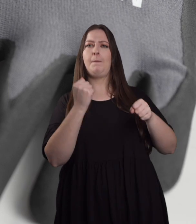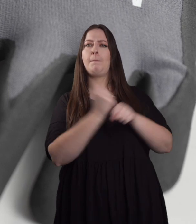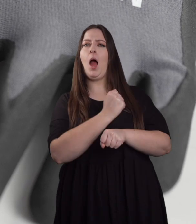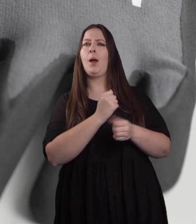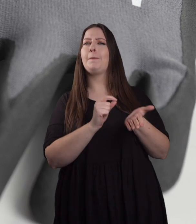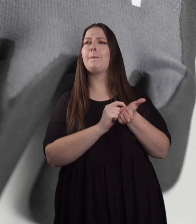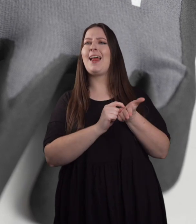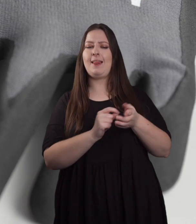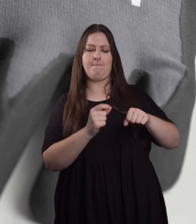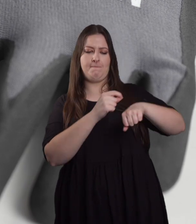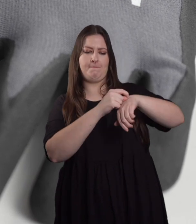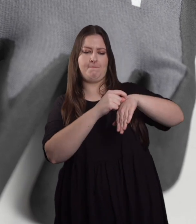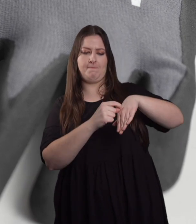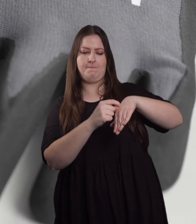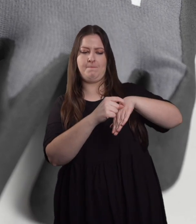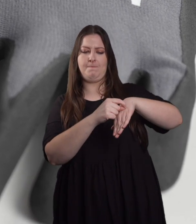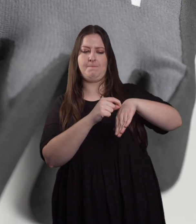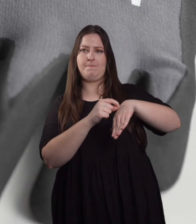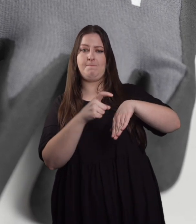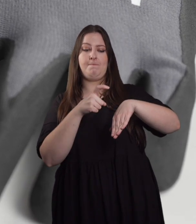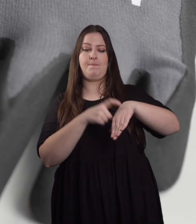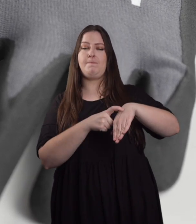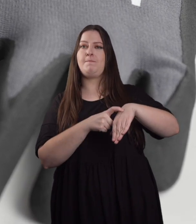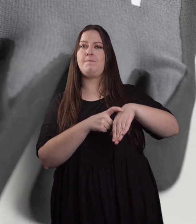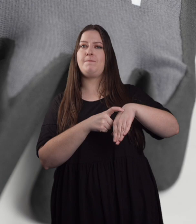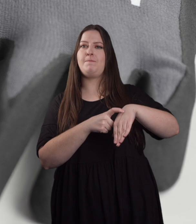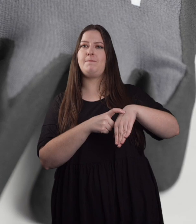Using a pen, mark the puncture clearly on the tube.